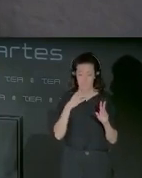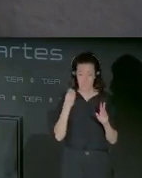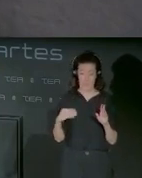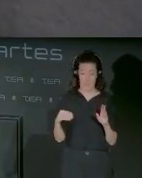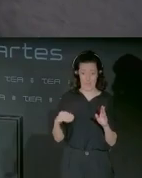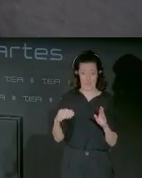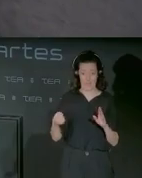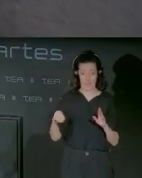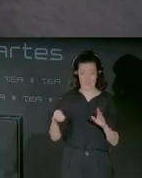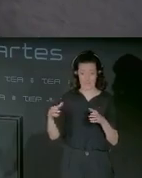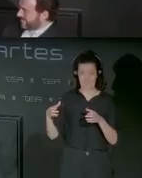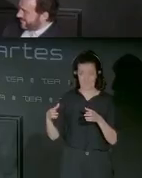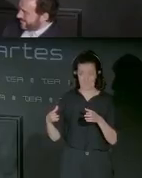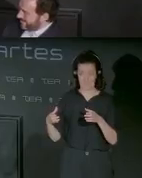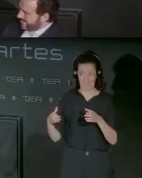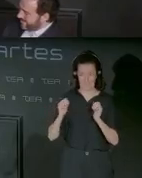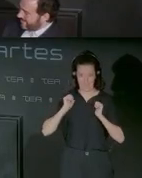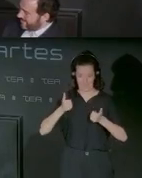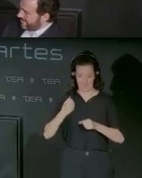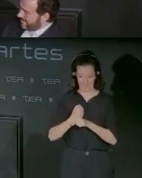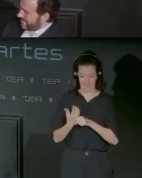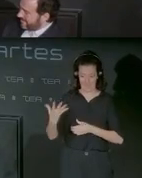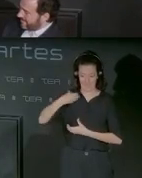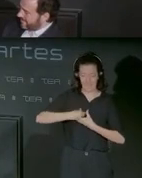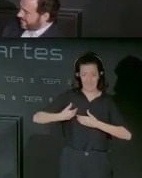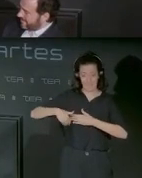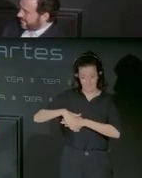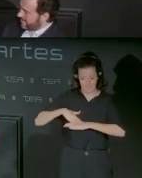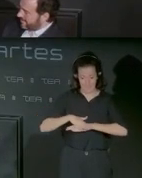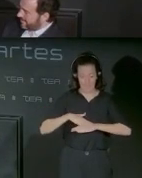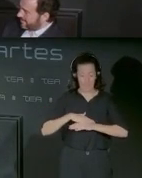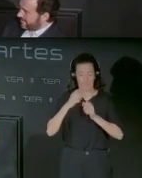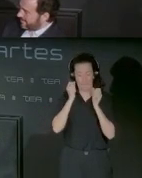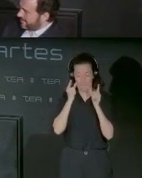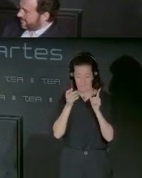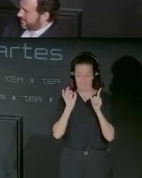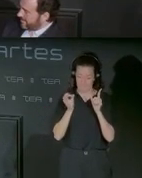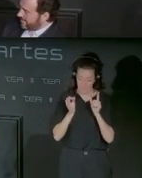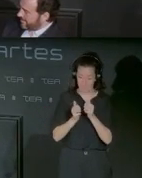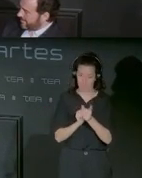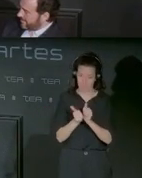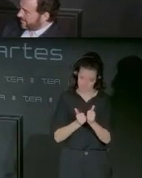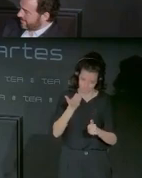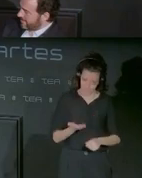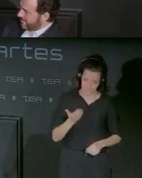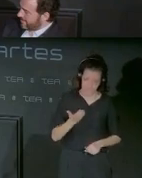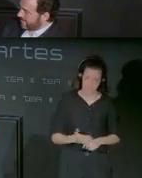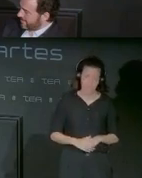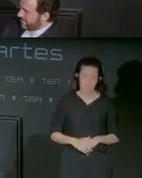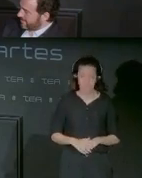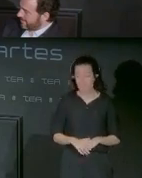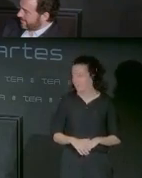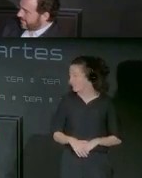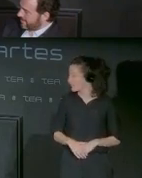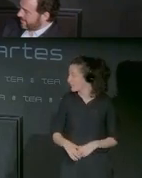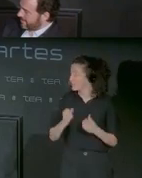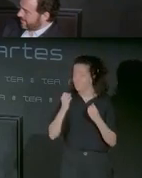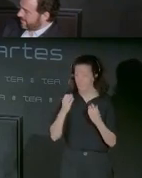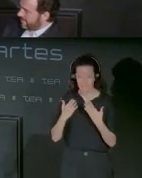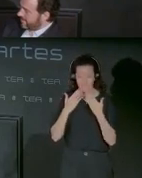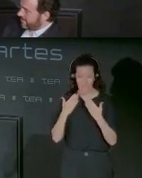know what they're doing. Thank you. I guess we will probably get back to some of these issues later in the panel, and I